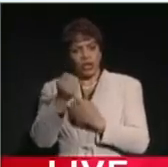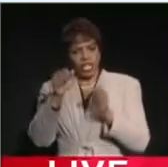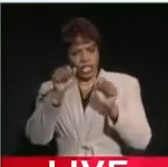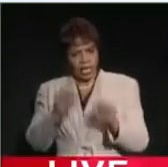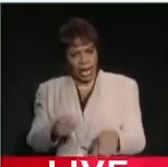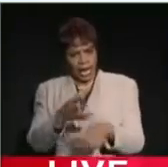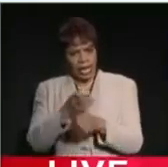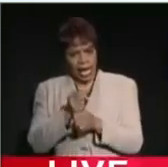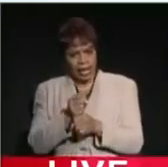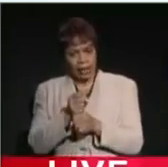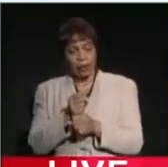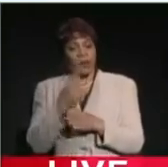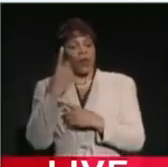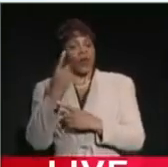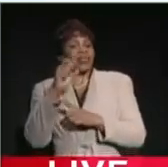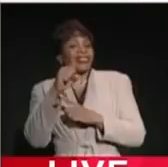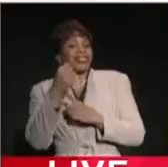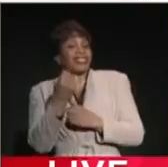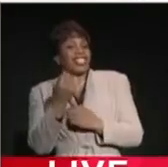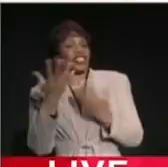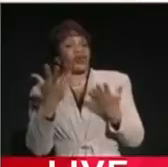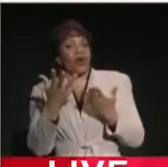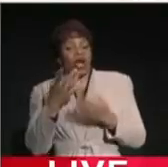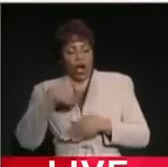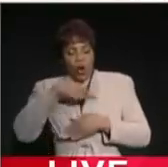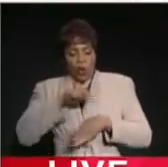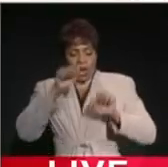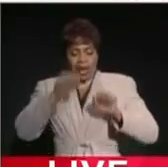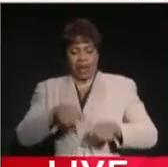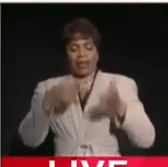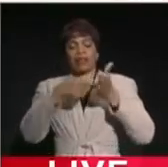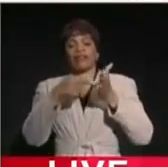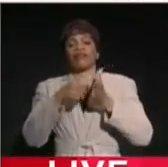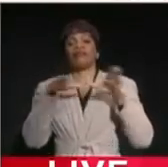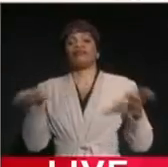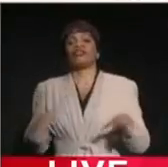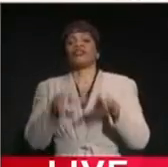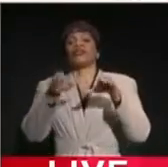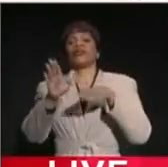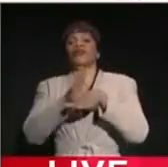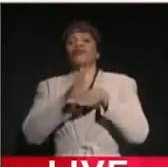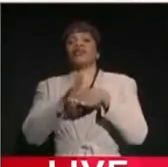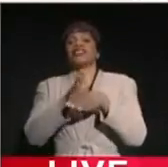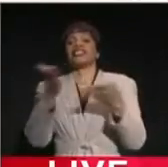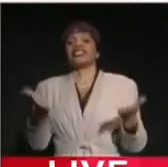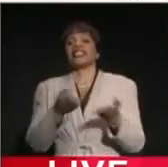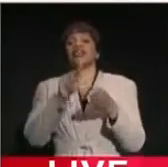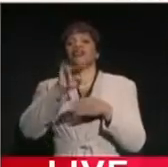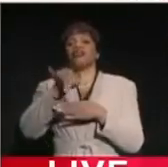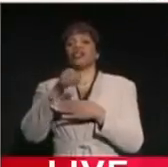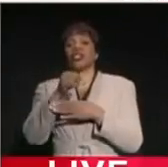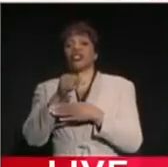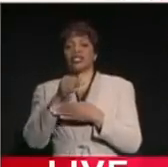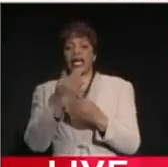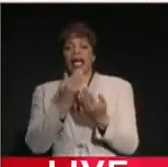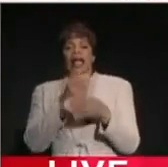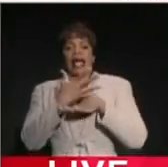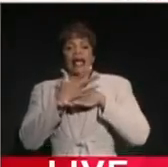And that is that we can afford to do business here in New Jersey. Phil Murphy would eliminate tax credits. Phil Murphy would